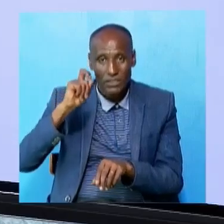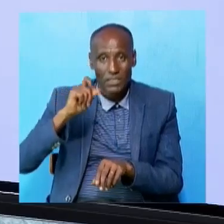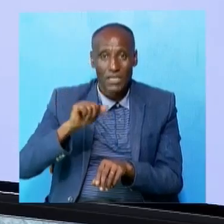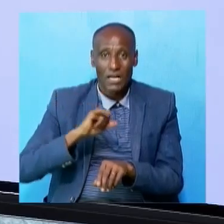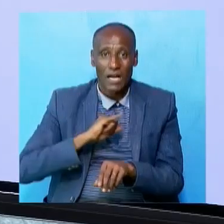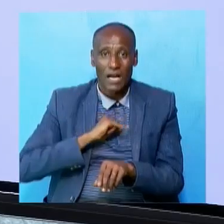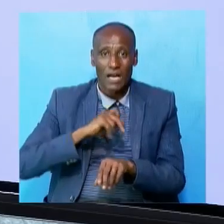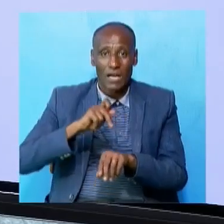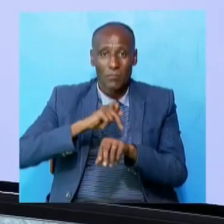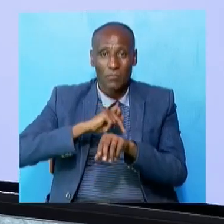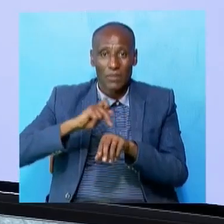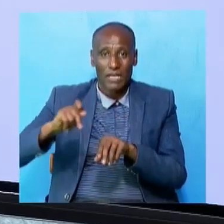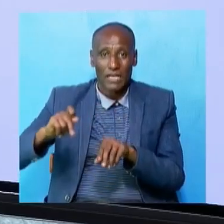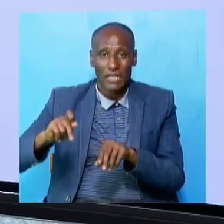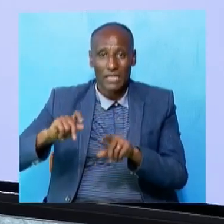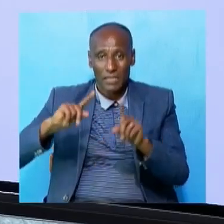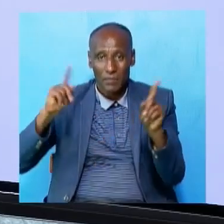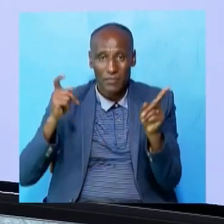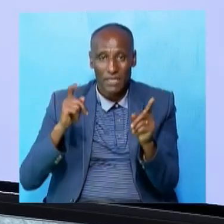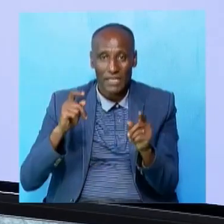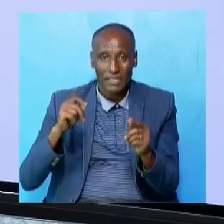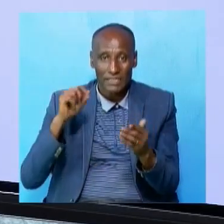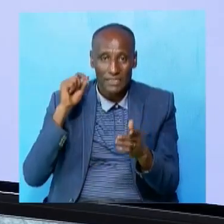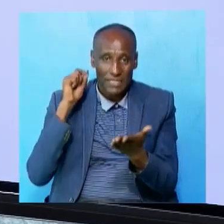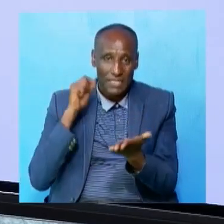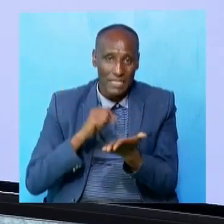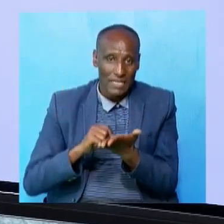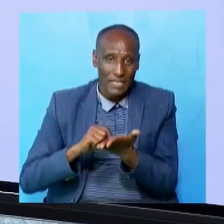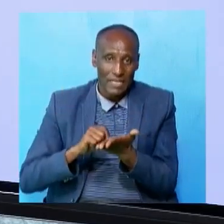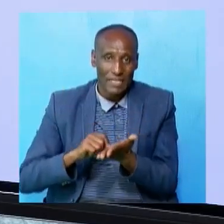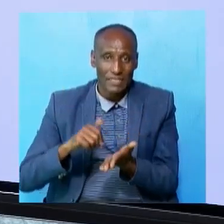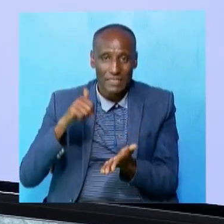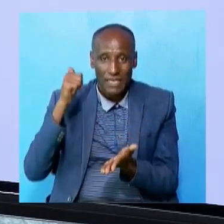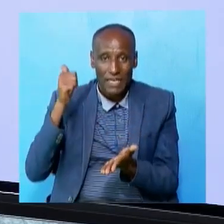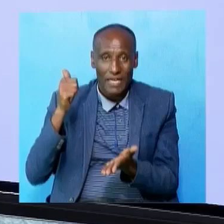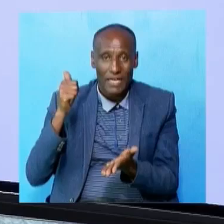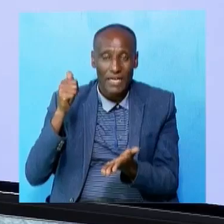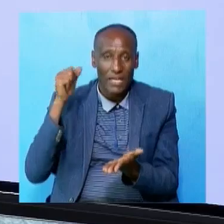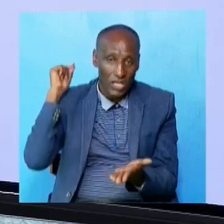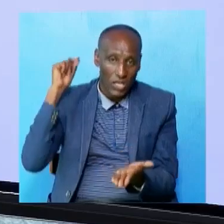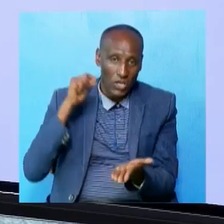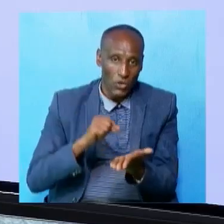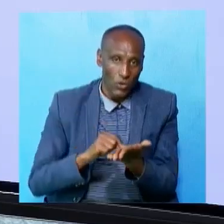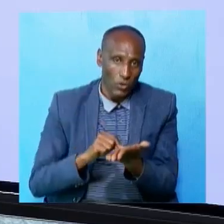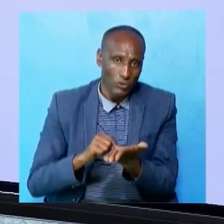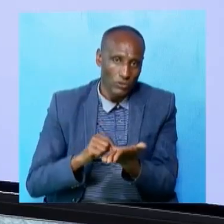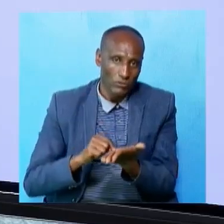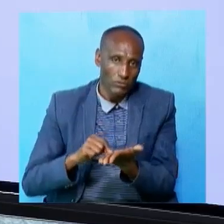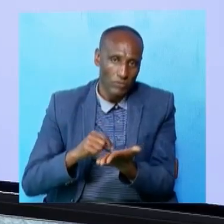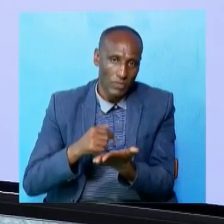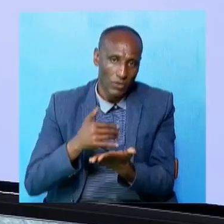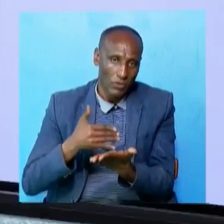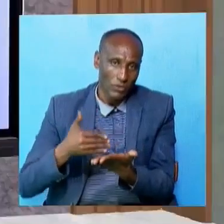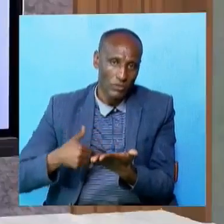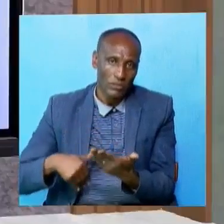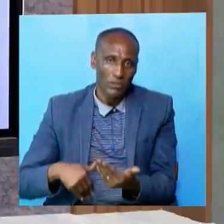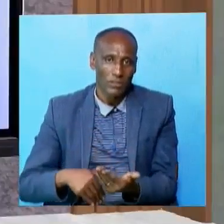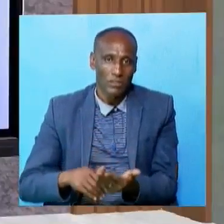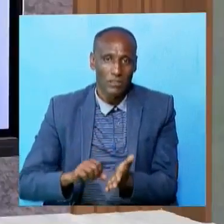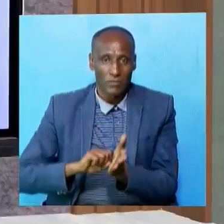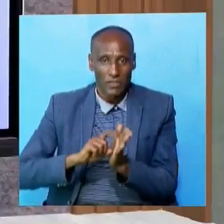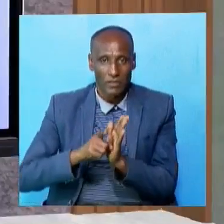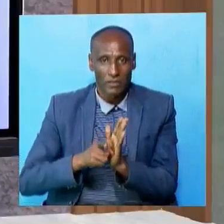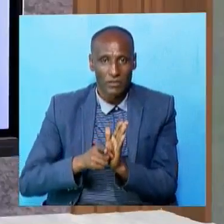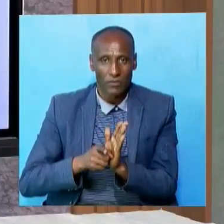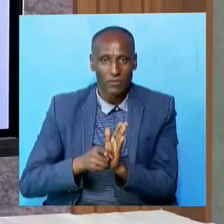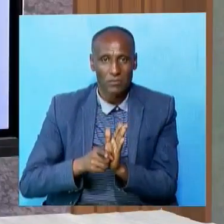note. How do you think that we better make the words or the verbs in bracket? Let me give you a few